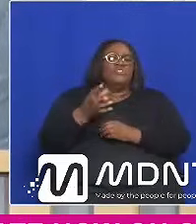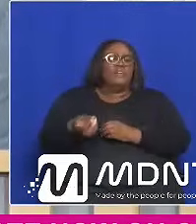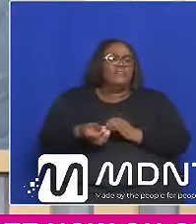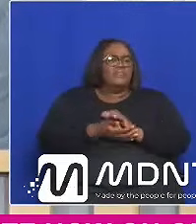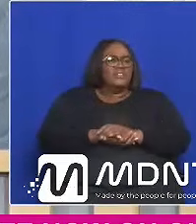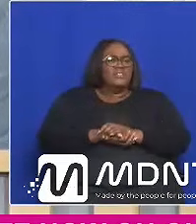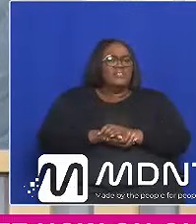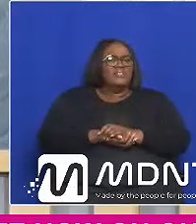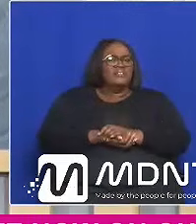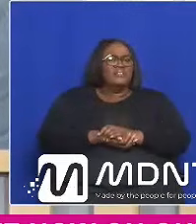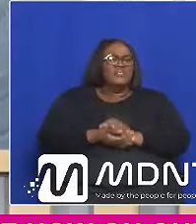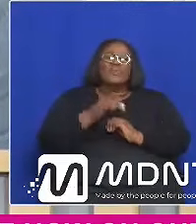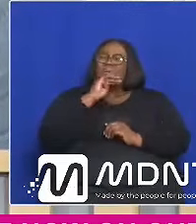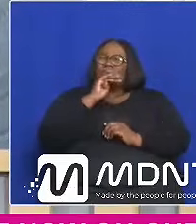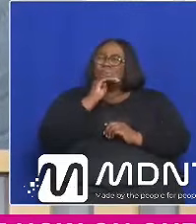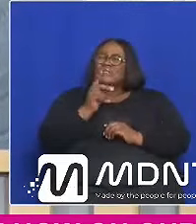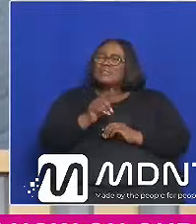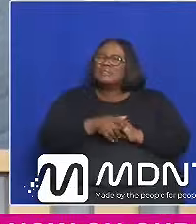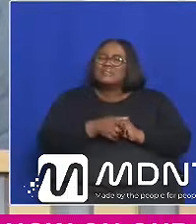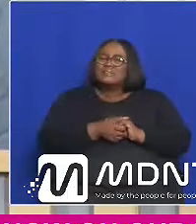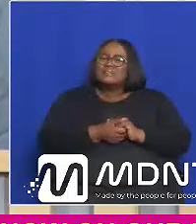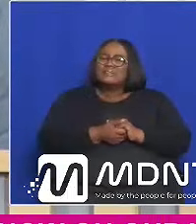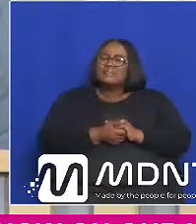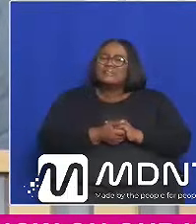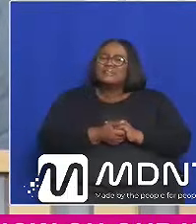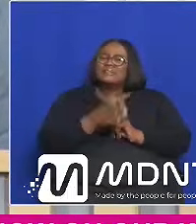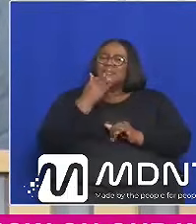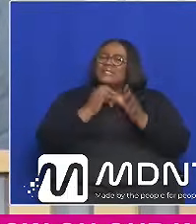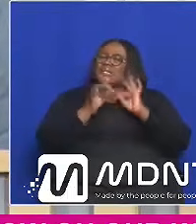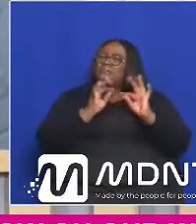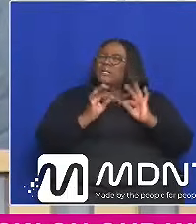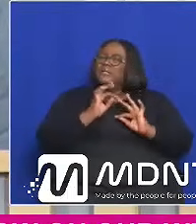Long-standing, can you please clarify that?